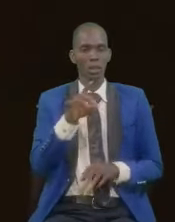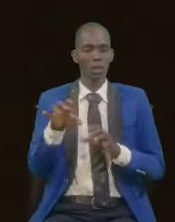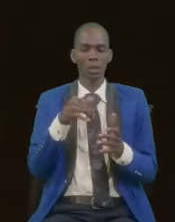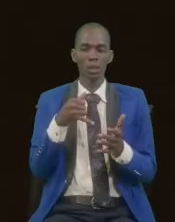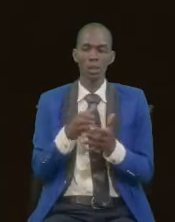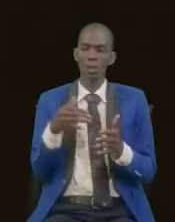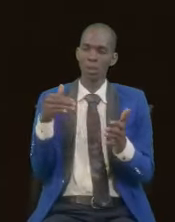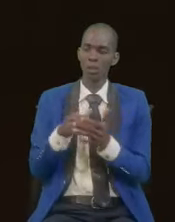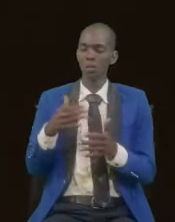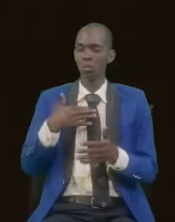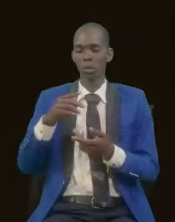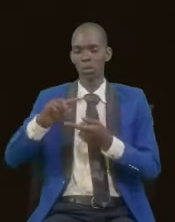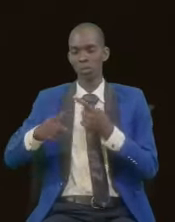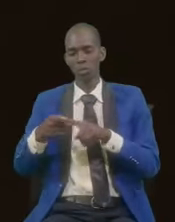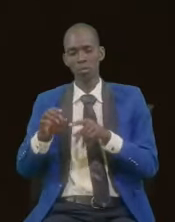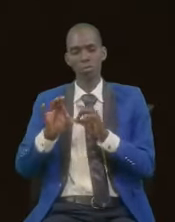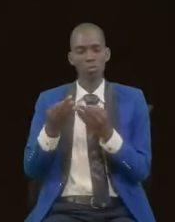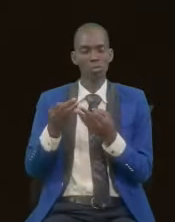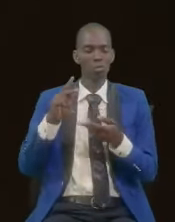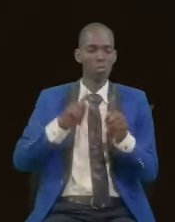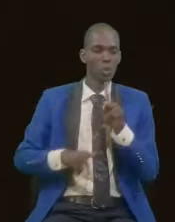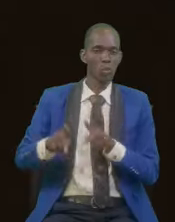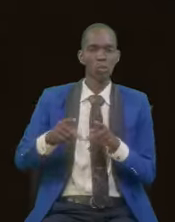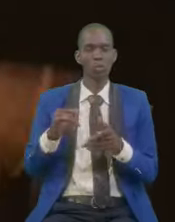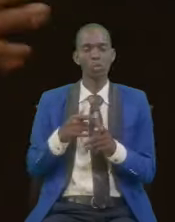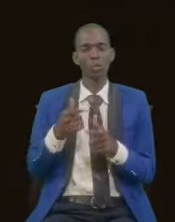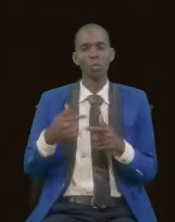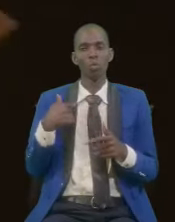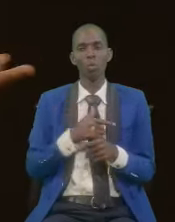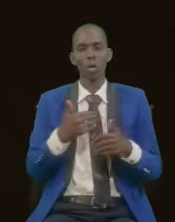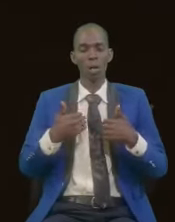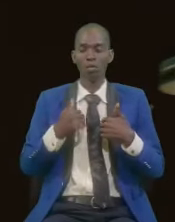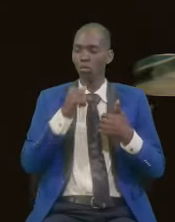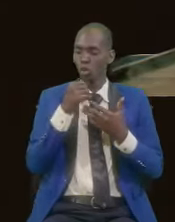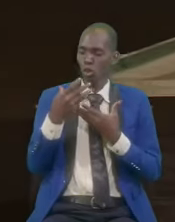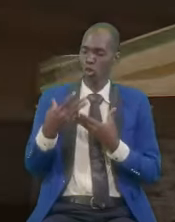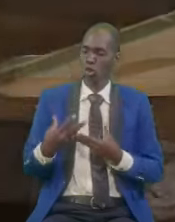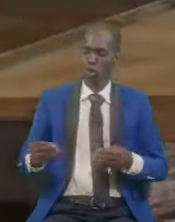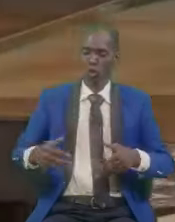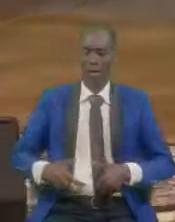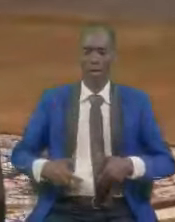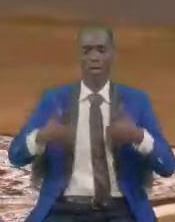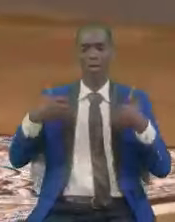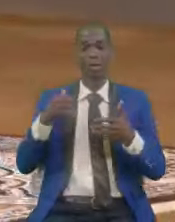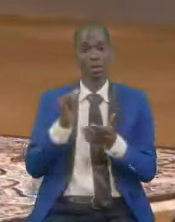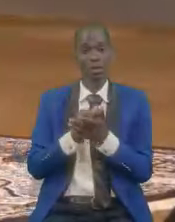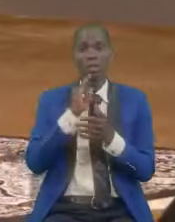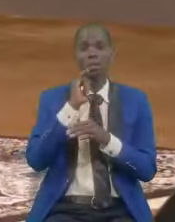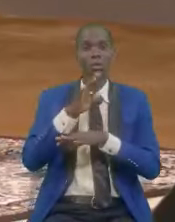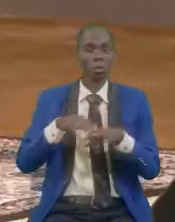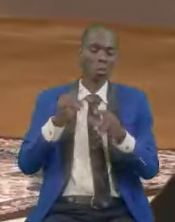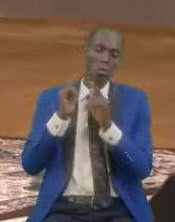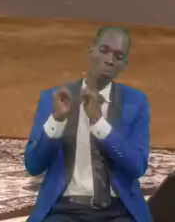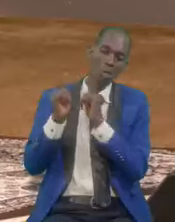We have settled anger. That's malice. And it says, when we come before the Lord, and if you